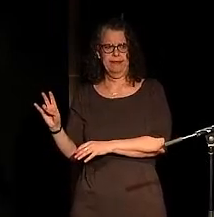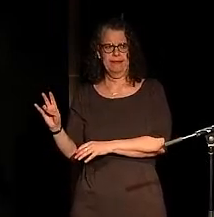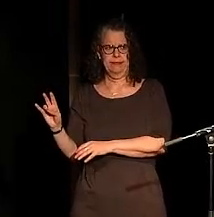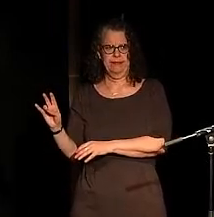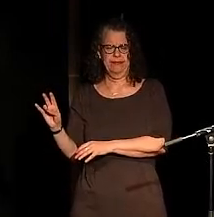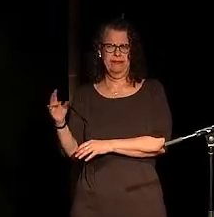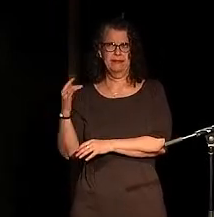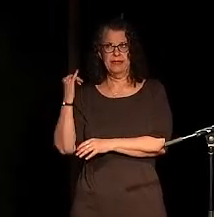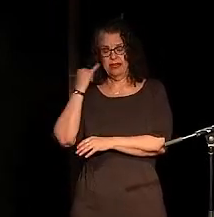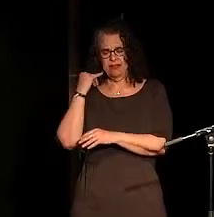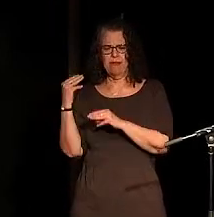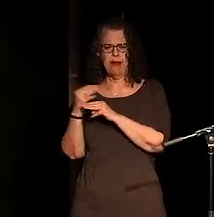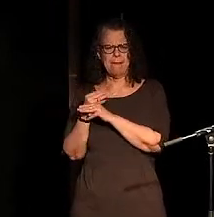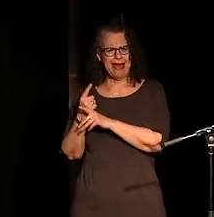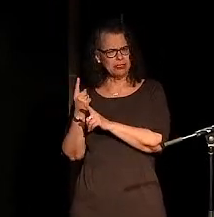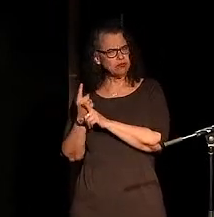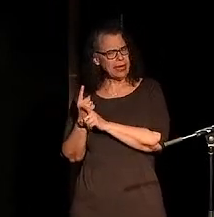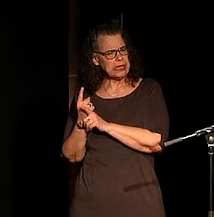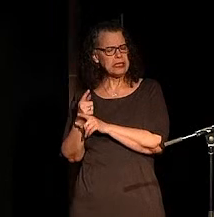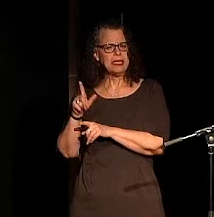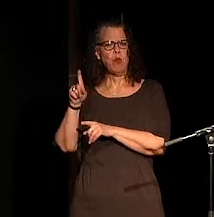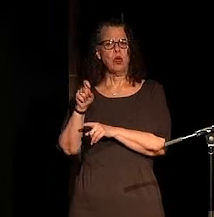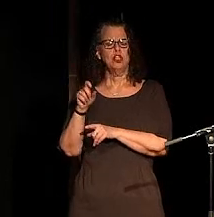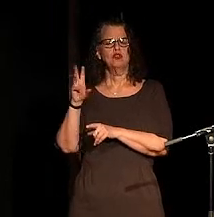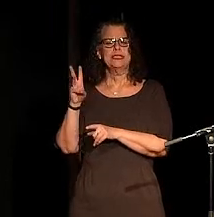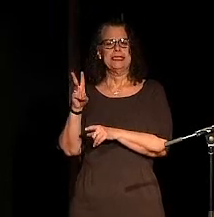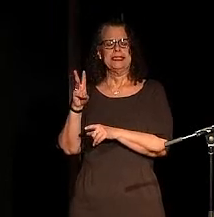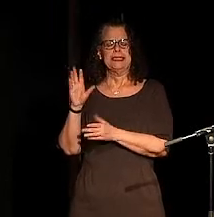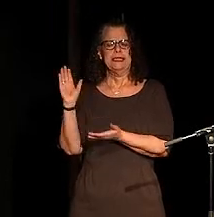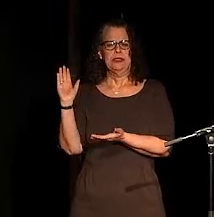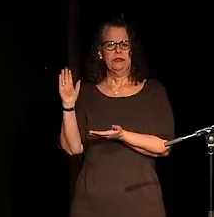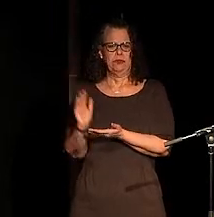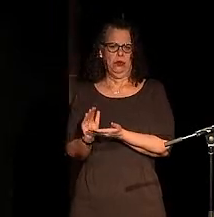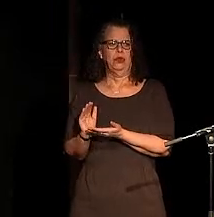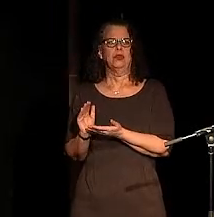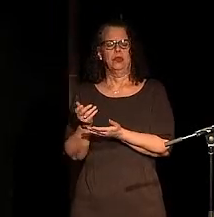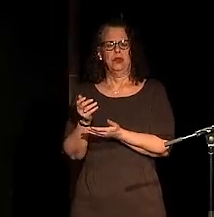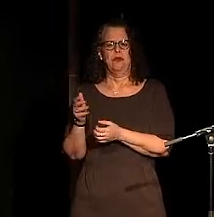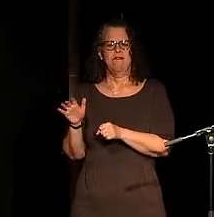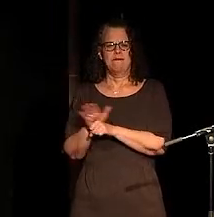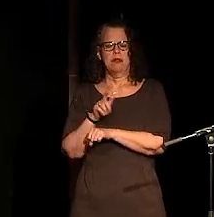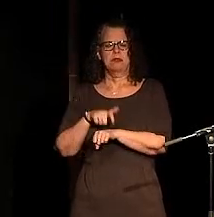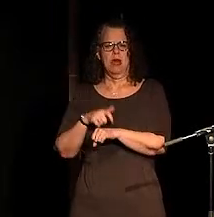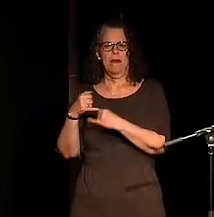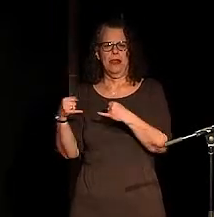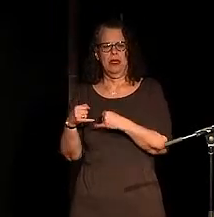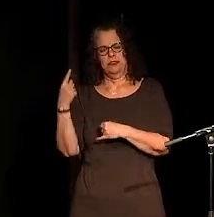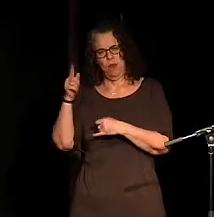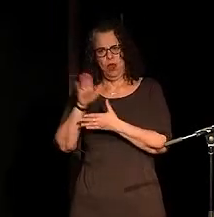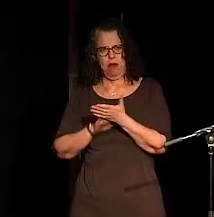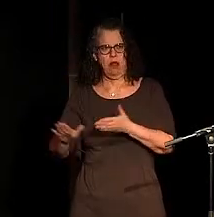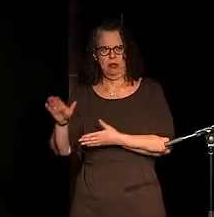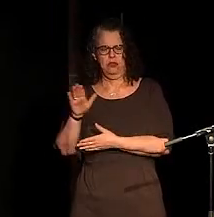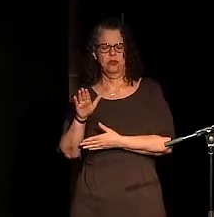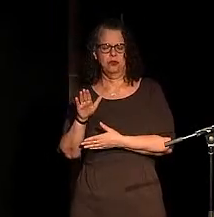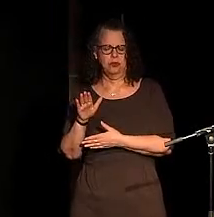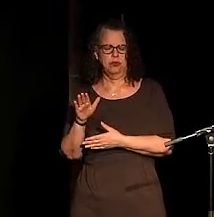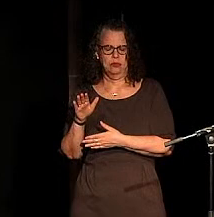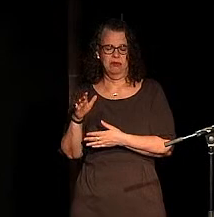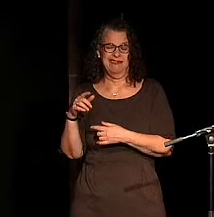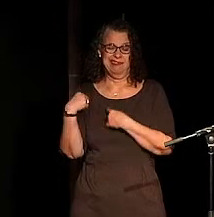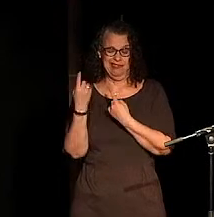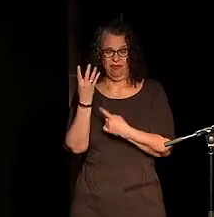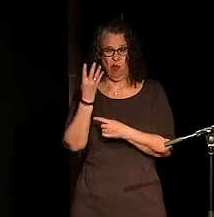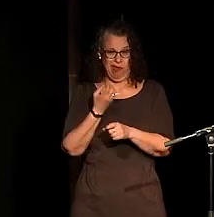997. If my math is right, it's 106 less full-time lines for the college in last